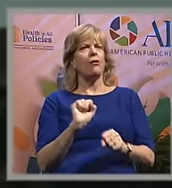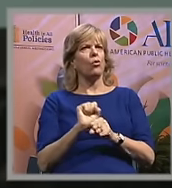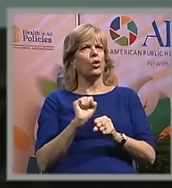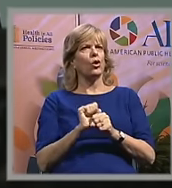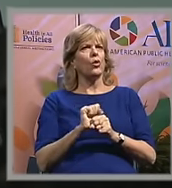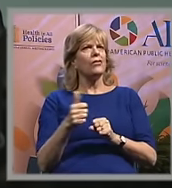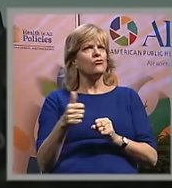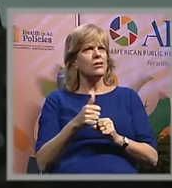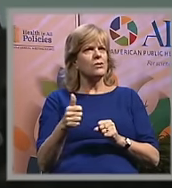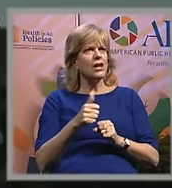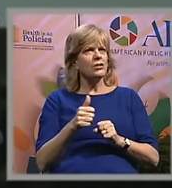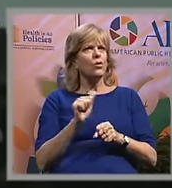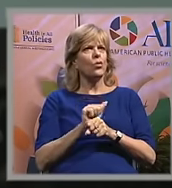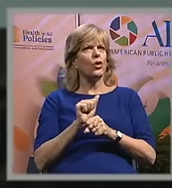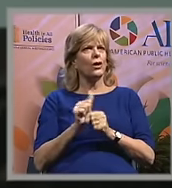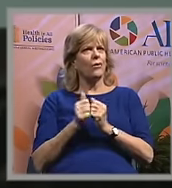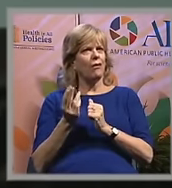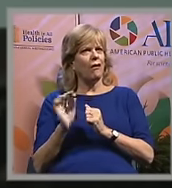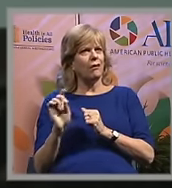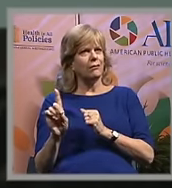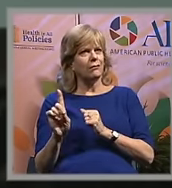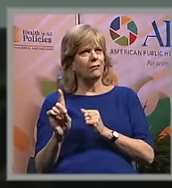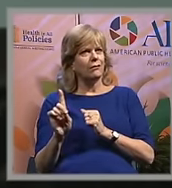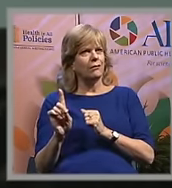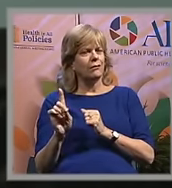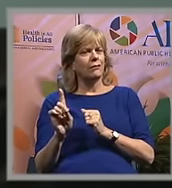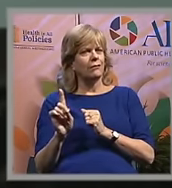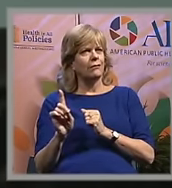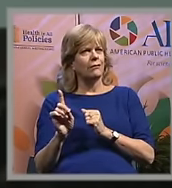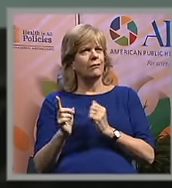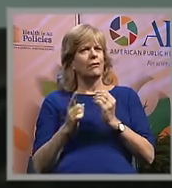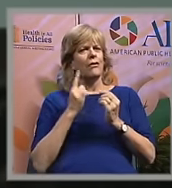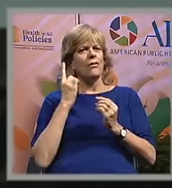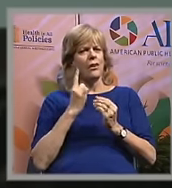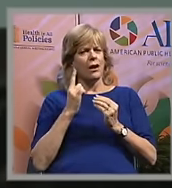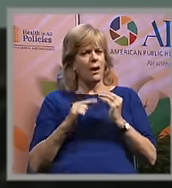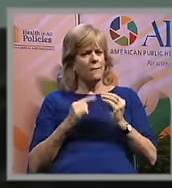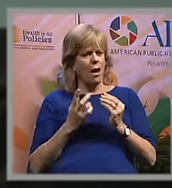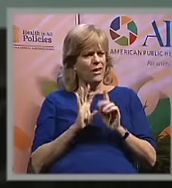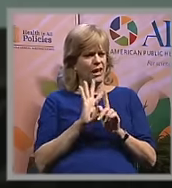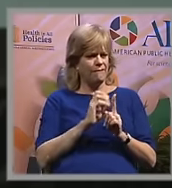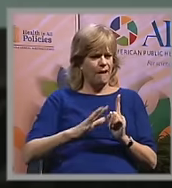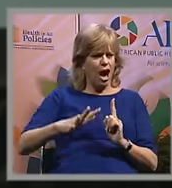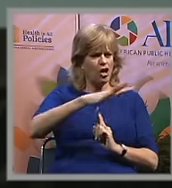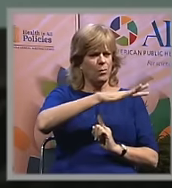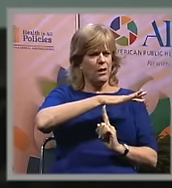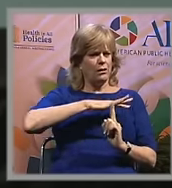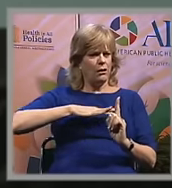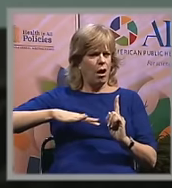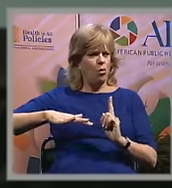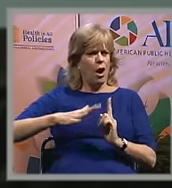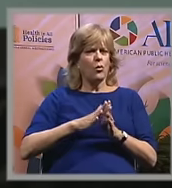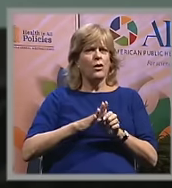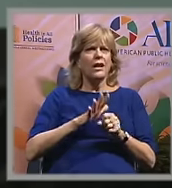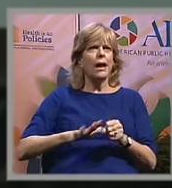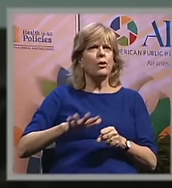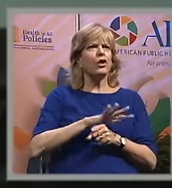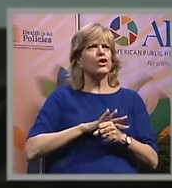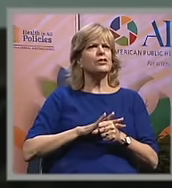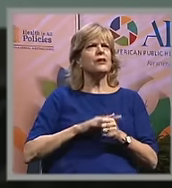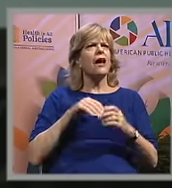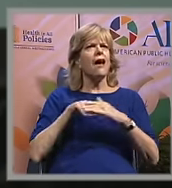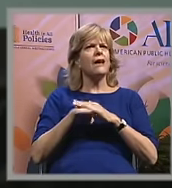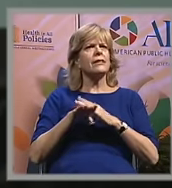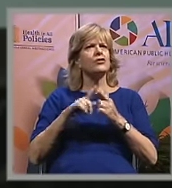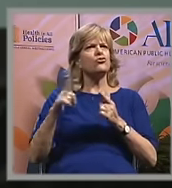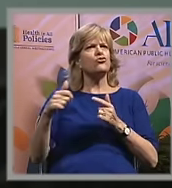Department of Transportation, working with HUD, thinking about the environment around neighborhoods, access